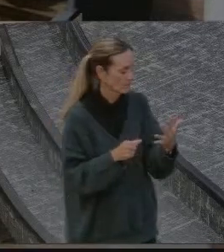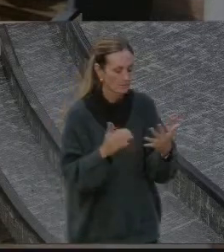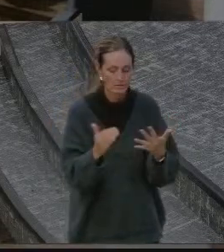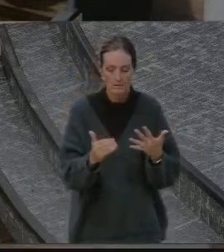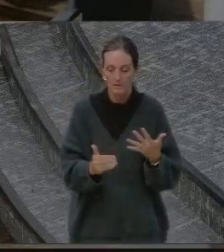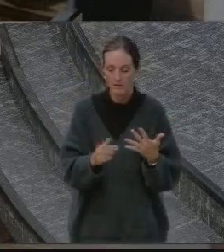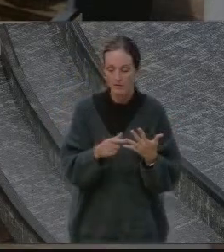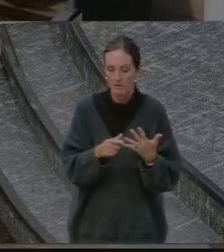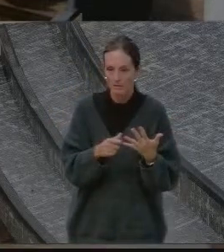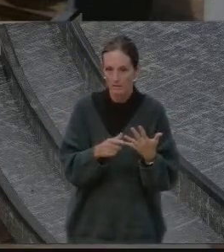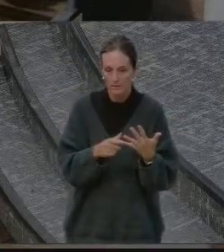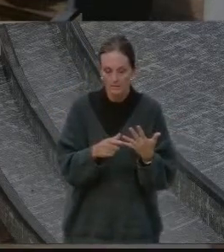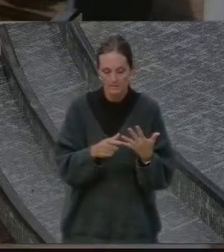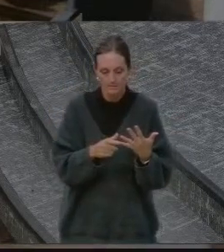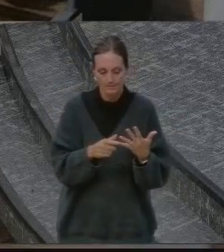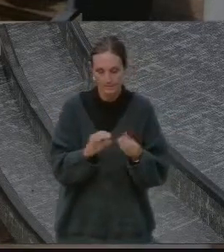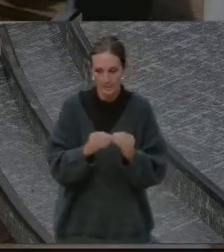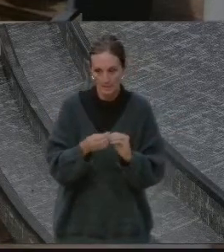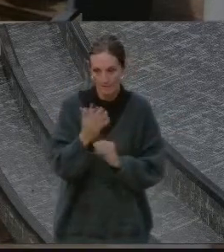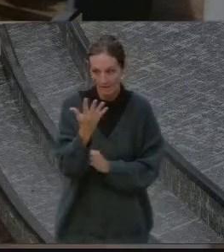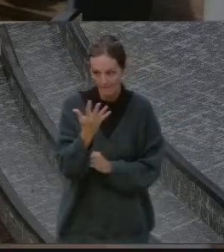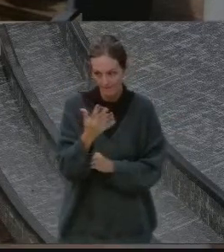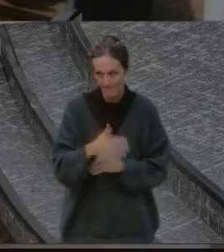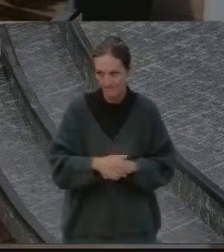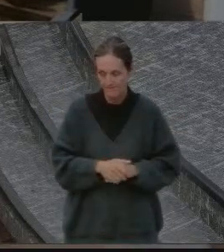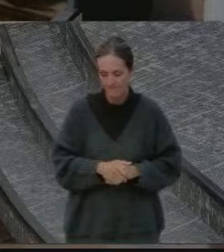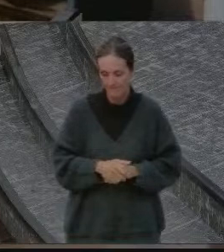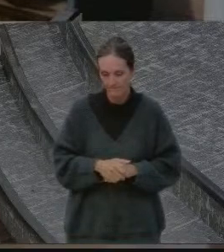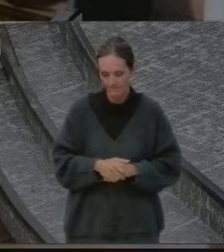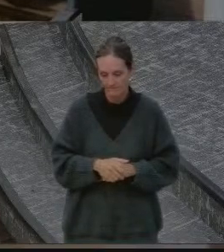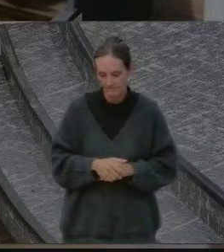then, item 5,